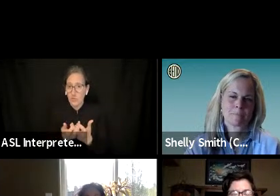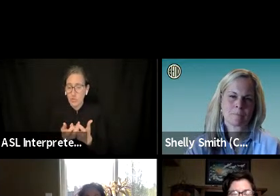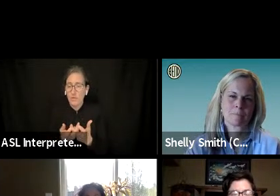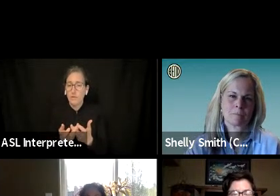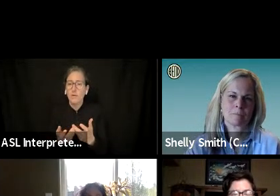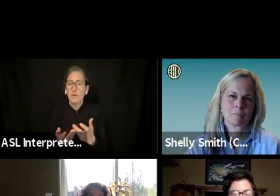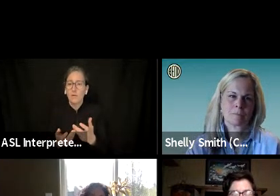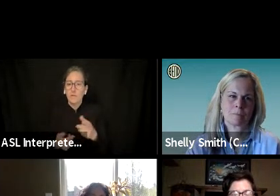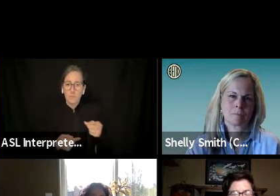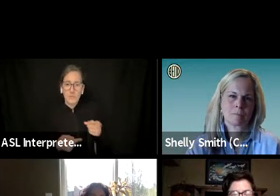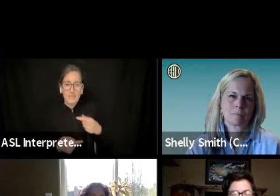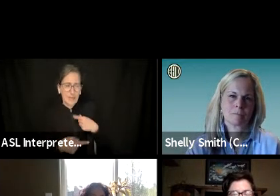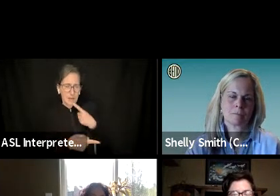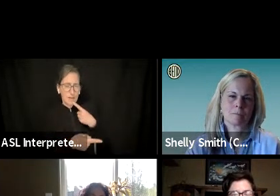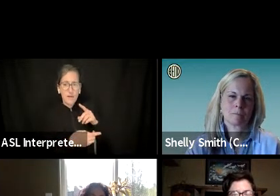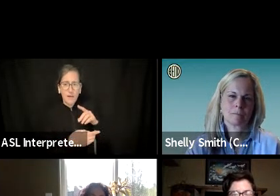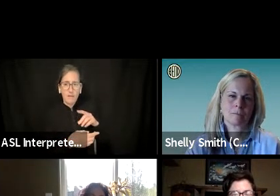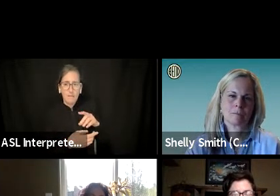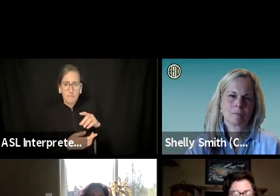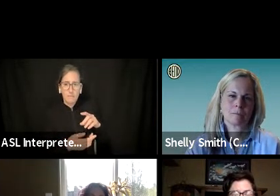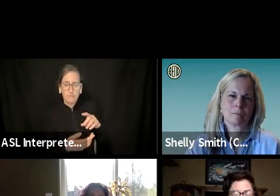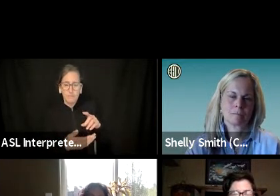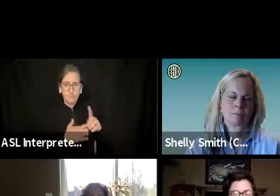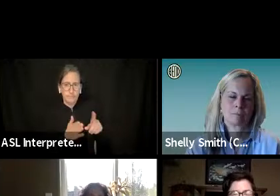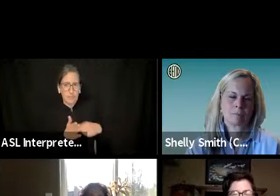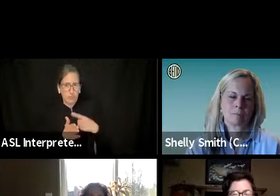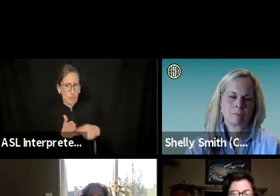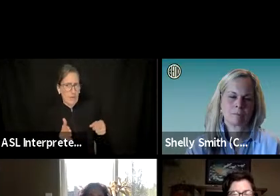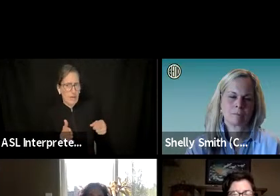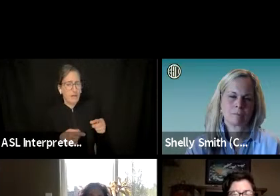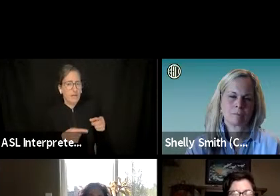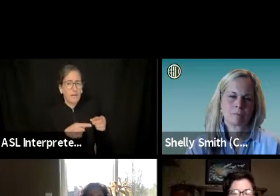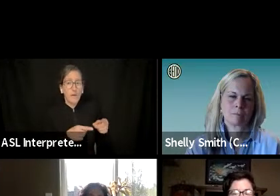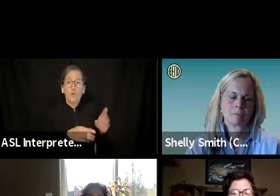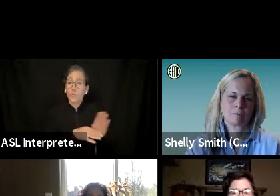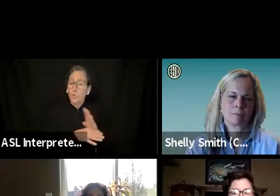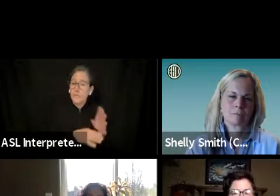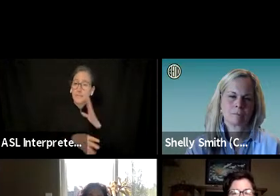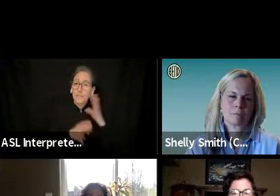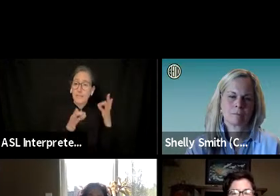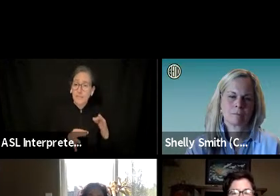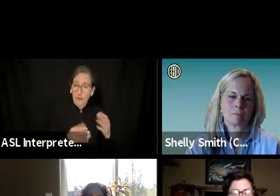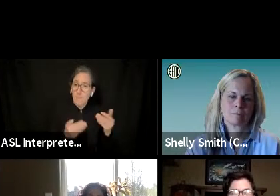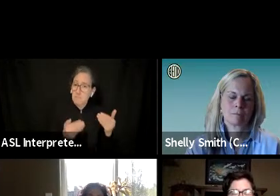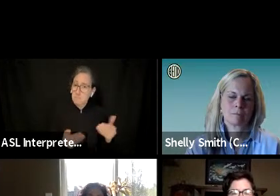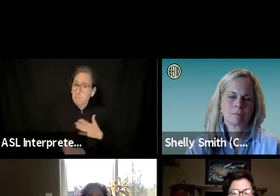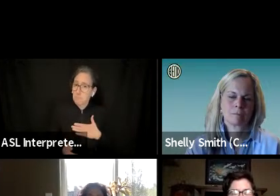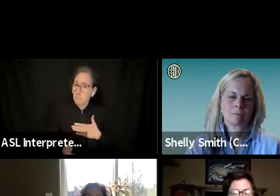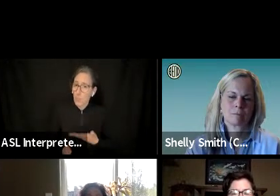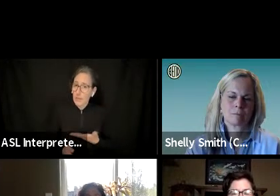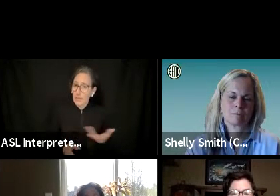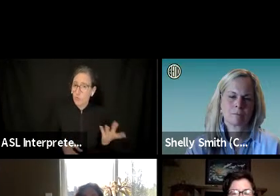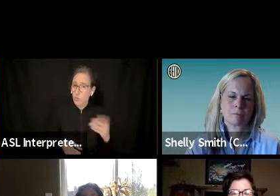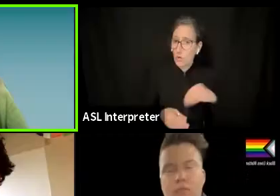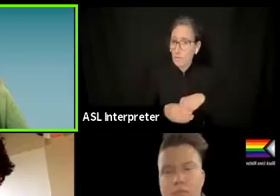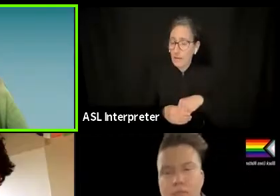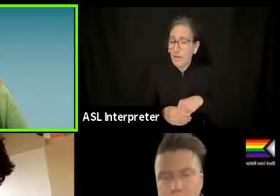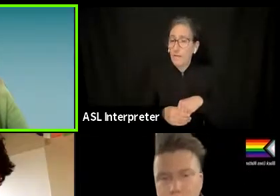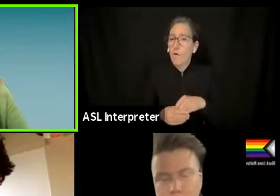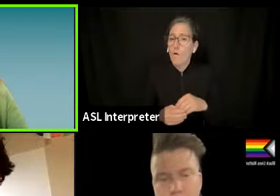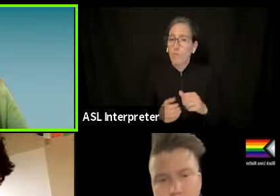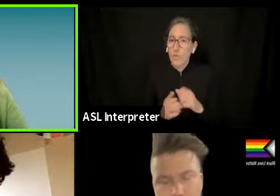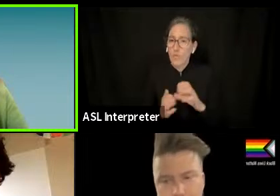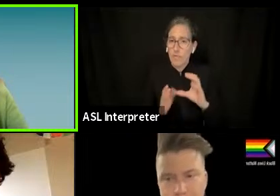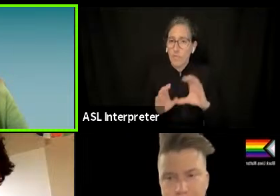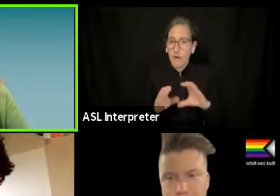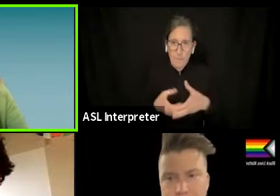the business agreed to come in and be part of the commission's process. If you wanted to go down this path,